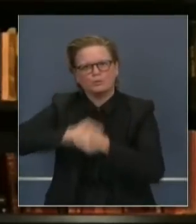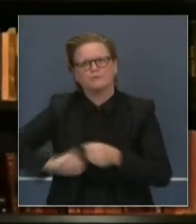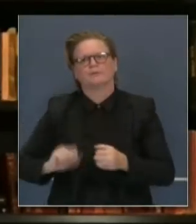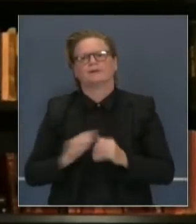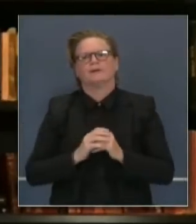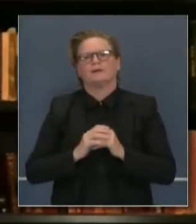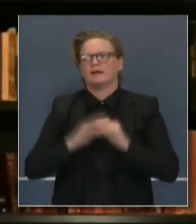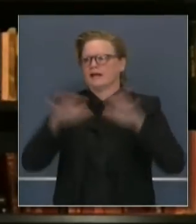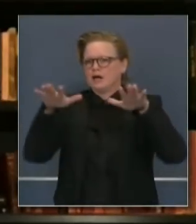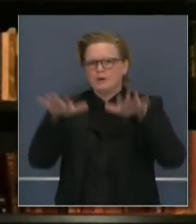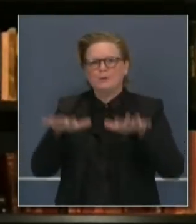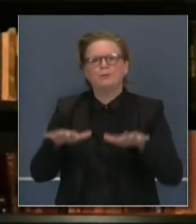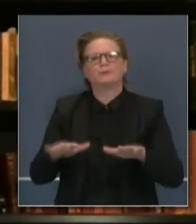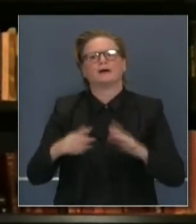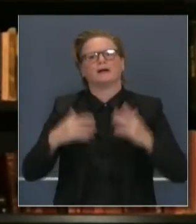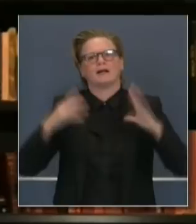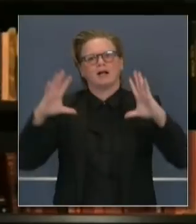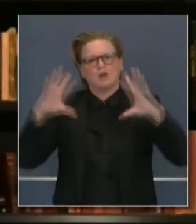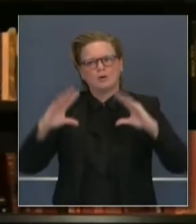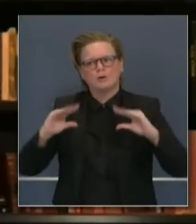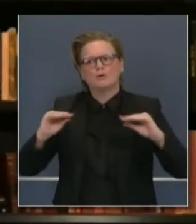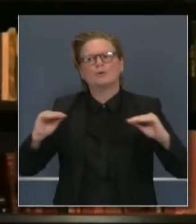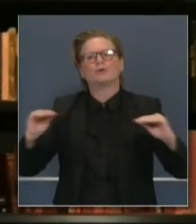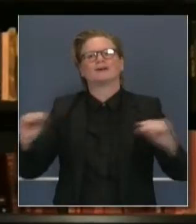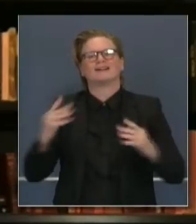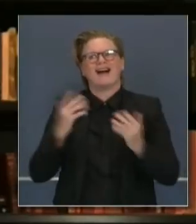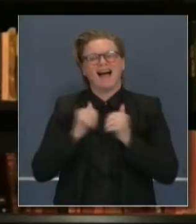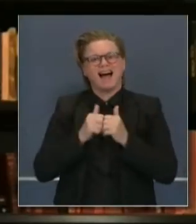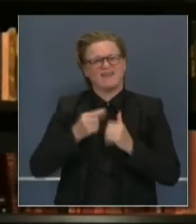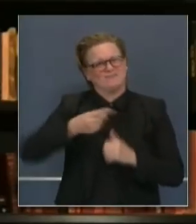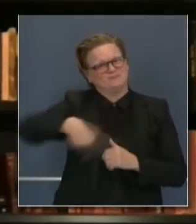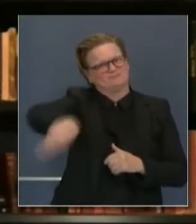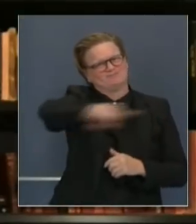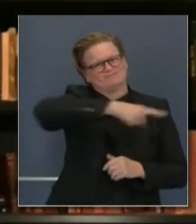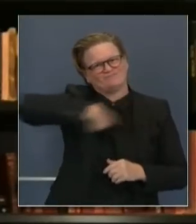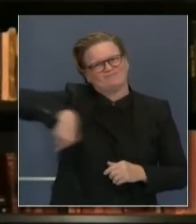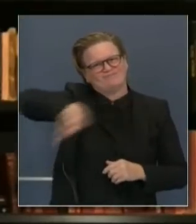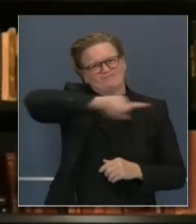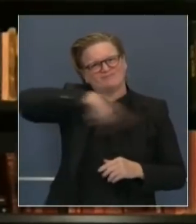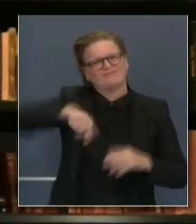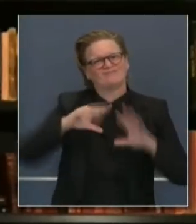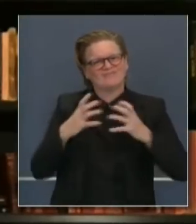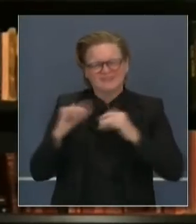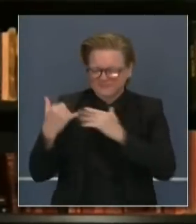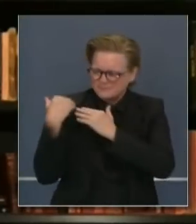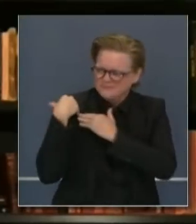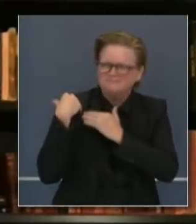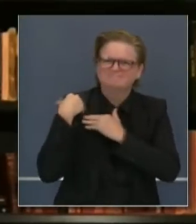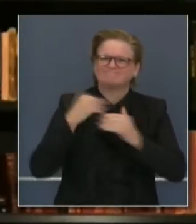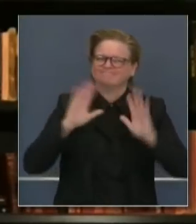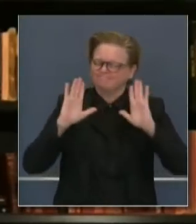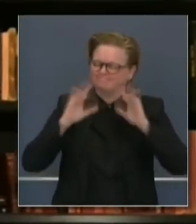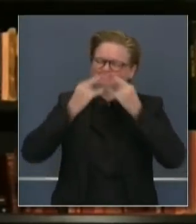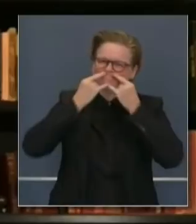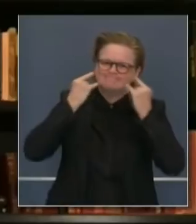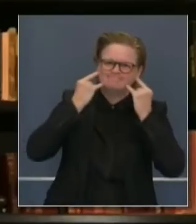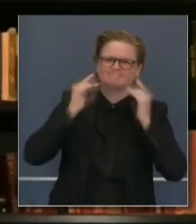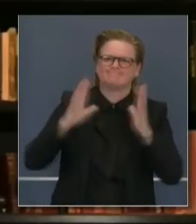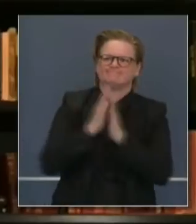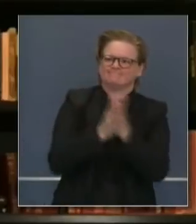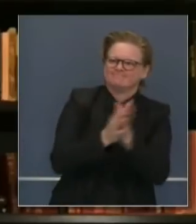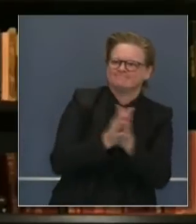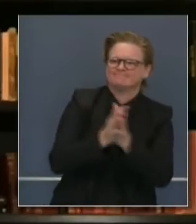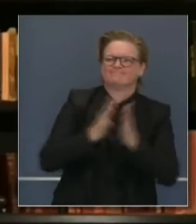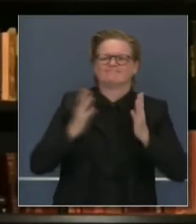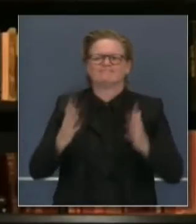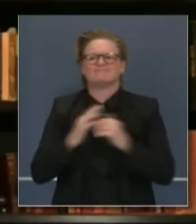you, humbled by this responsibility and task. I'm not naive about what's being asked of you. I'm not